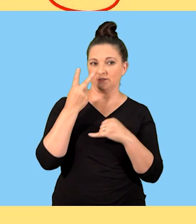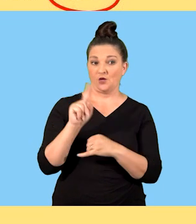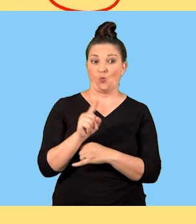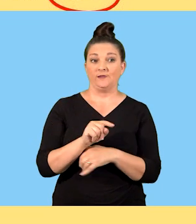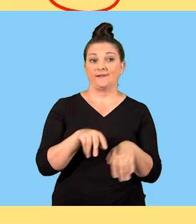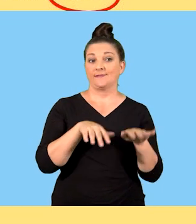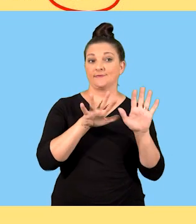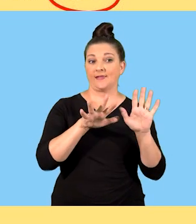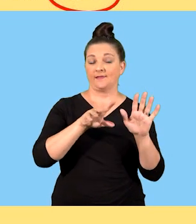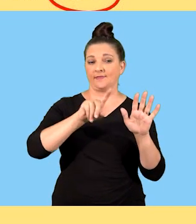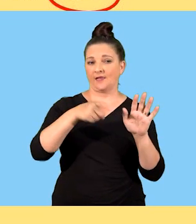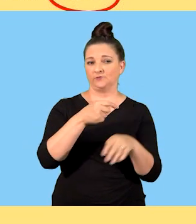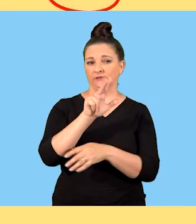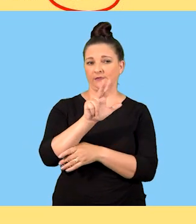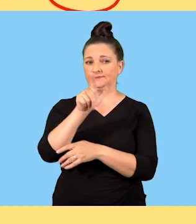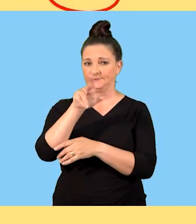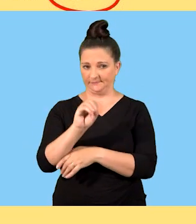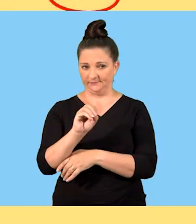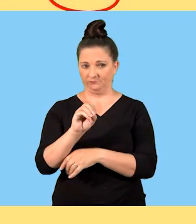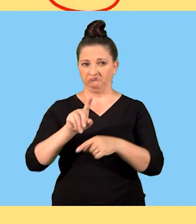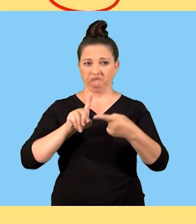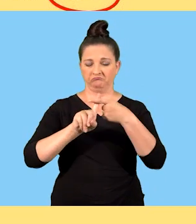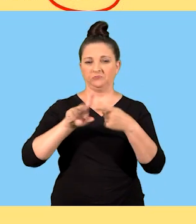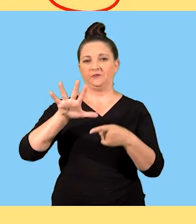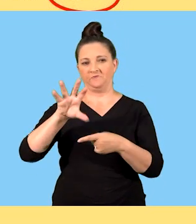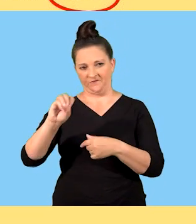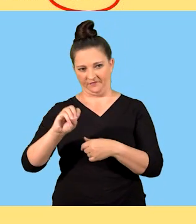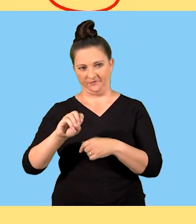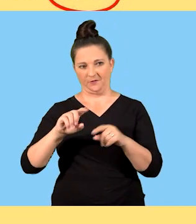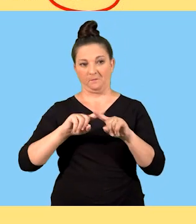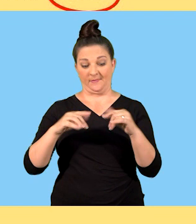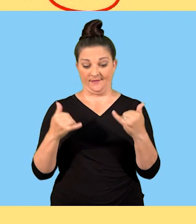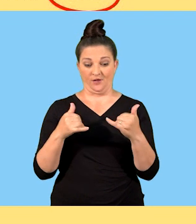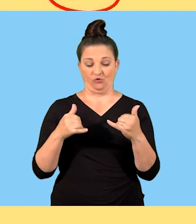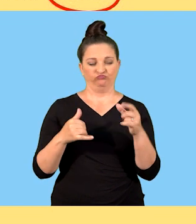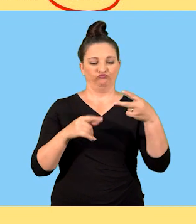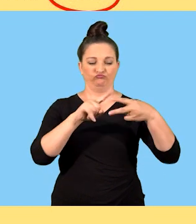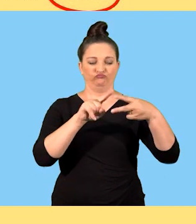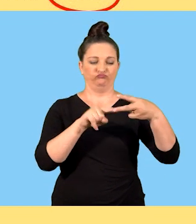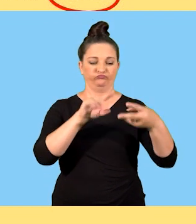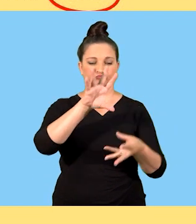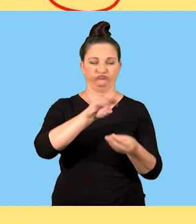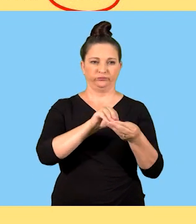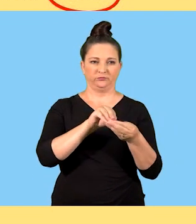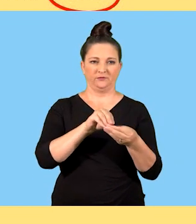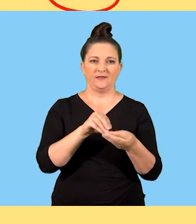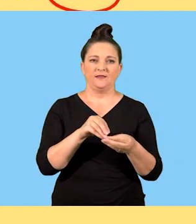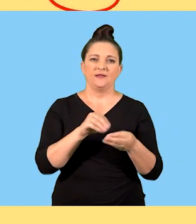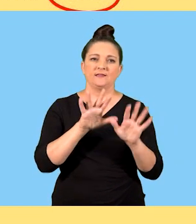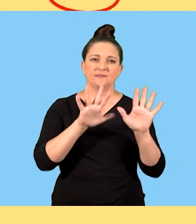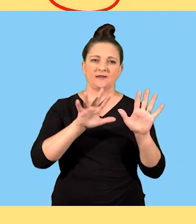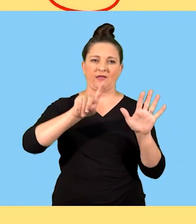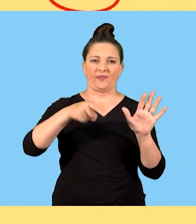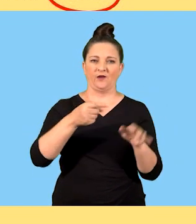10,870. We have received interest on a favorable, which is 50 rand. Therefore, our balance therefore